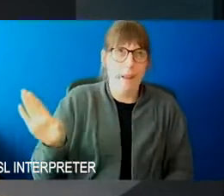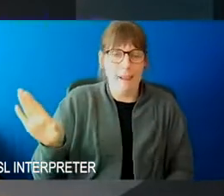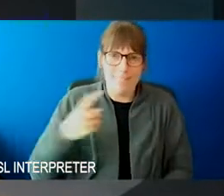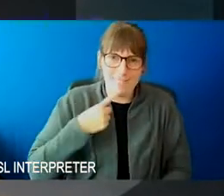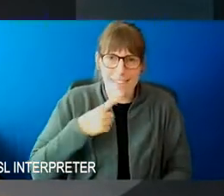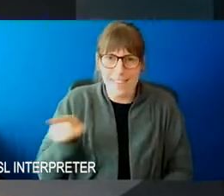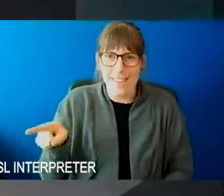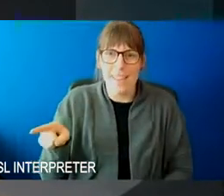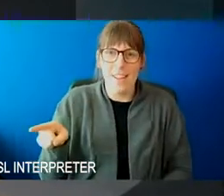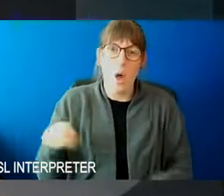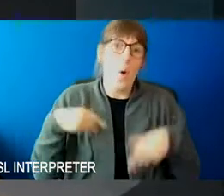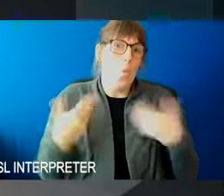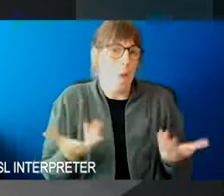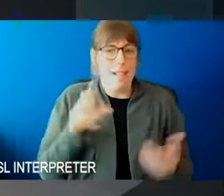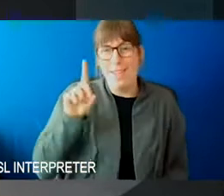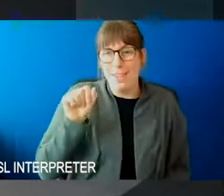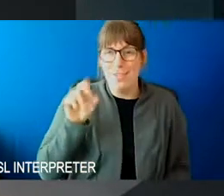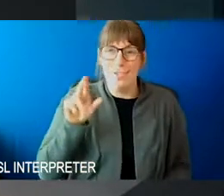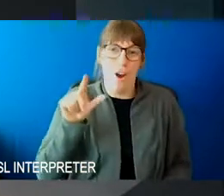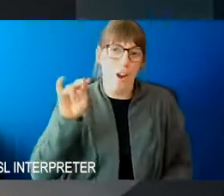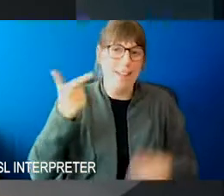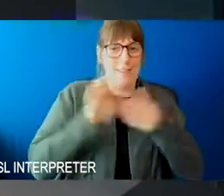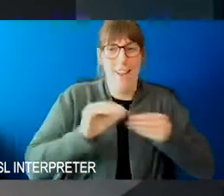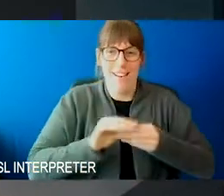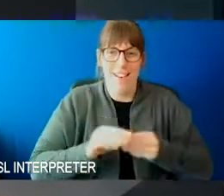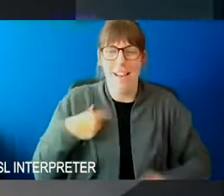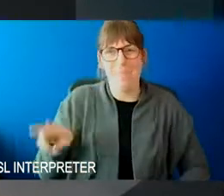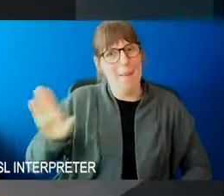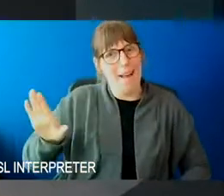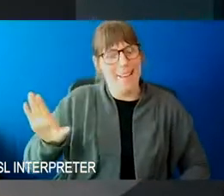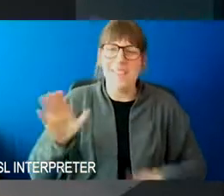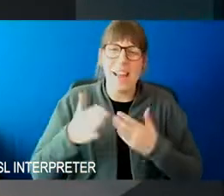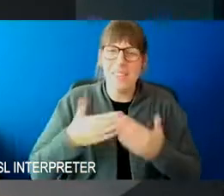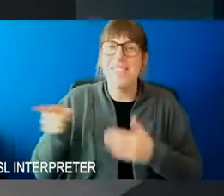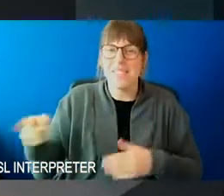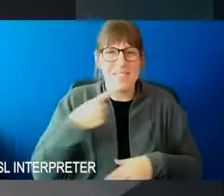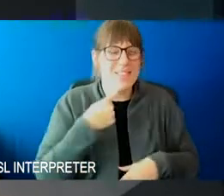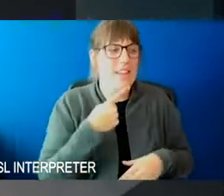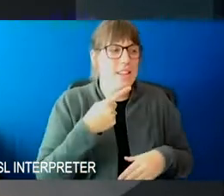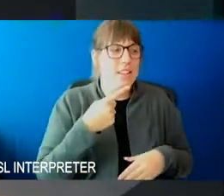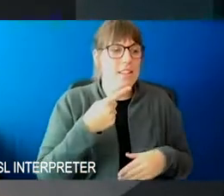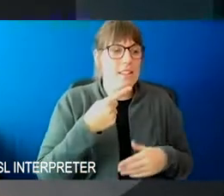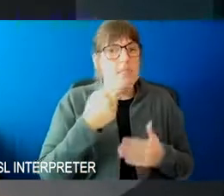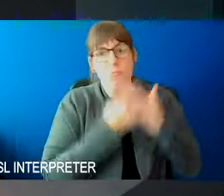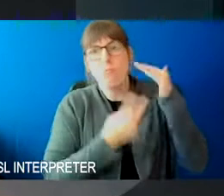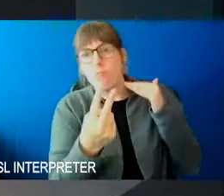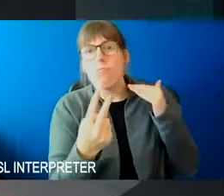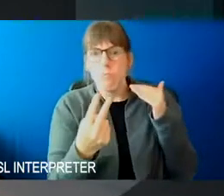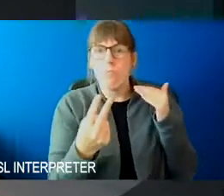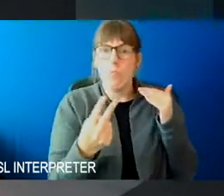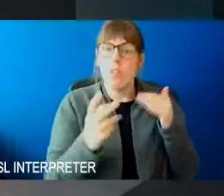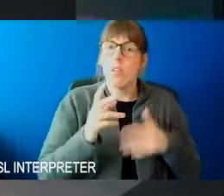before she said classic Arianna Huffington, well, darling, sit down and let me tell you all about it. She said,